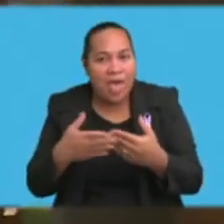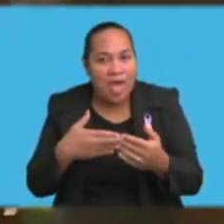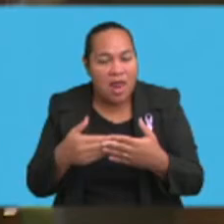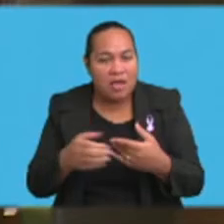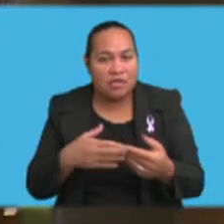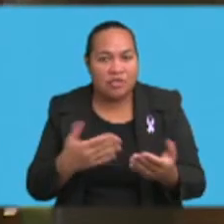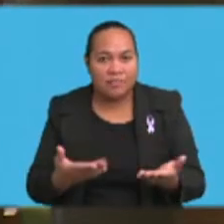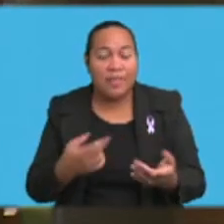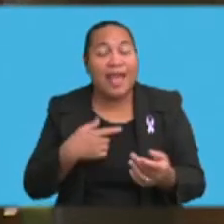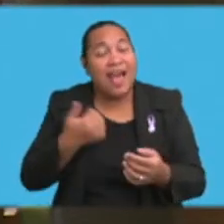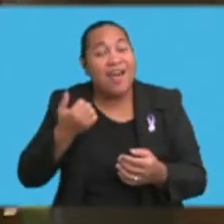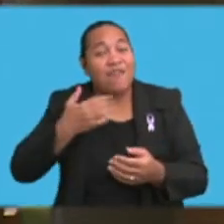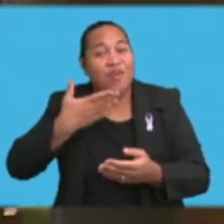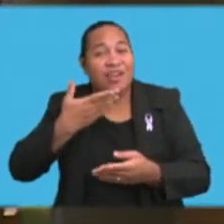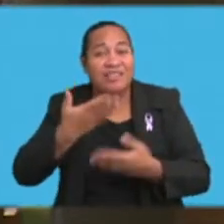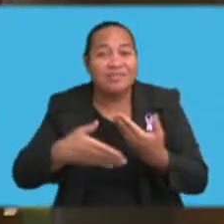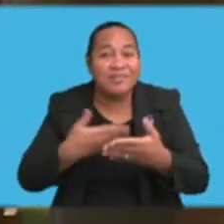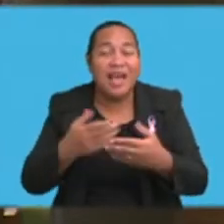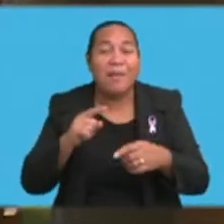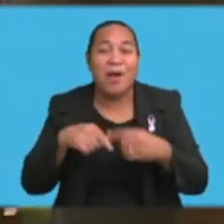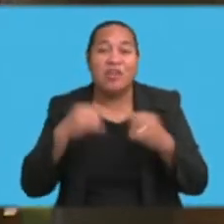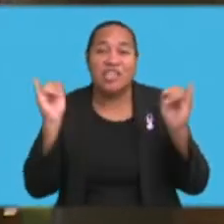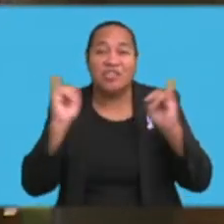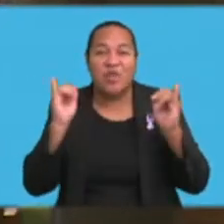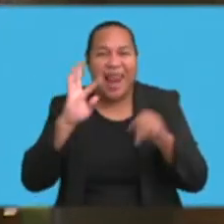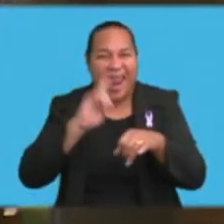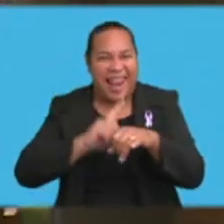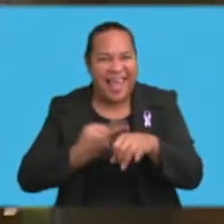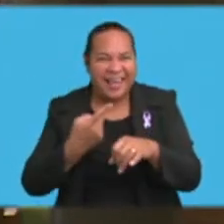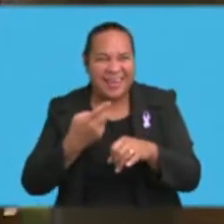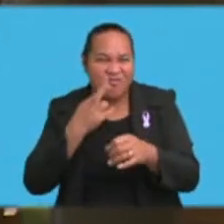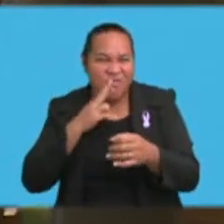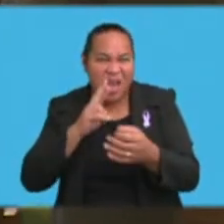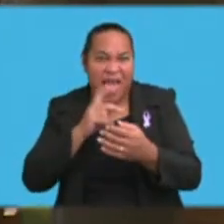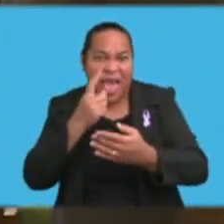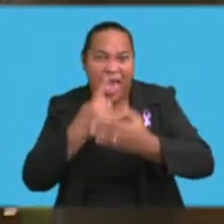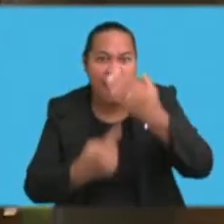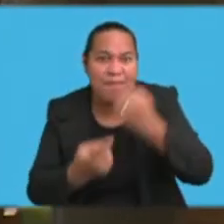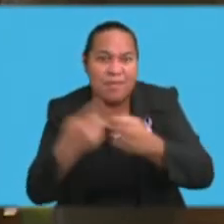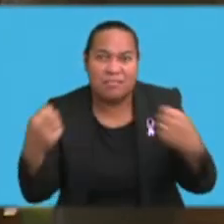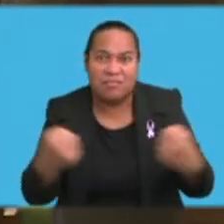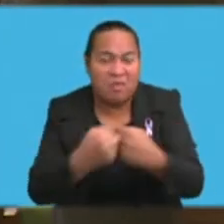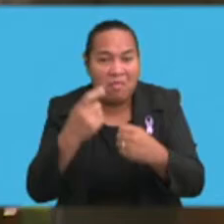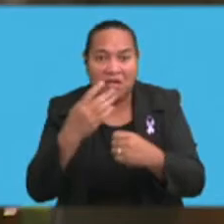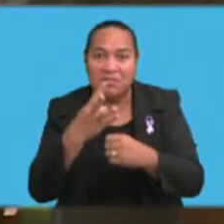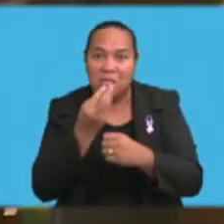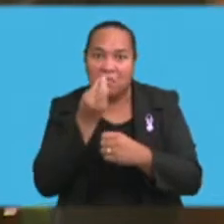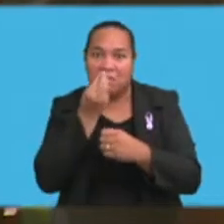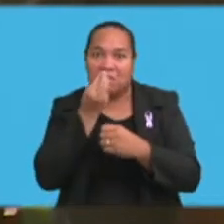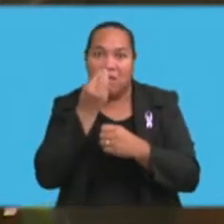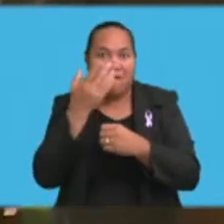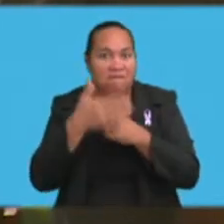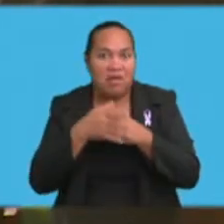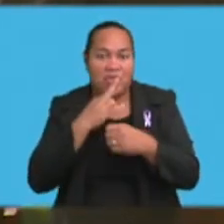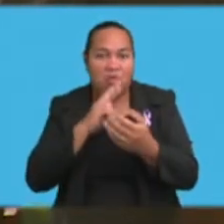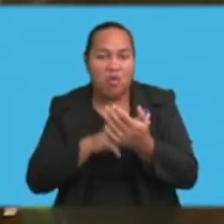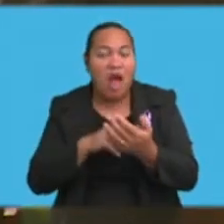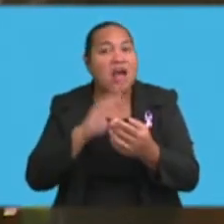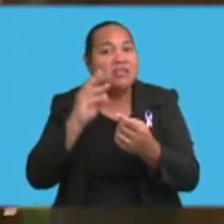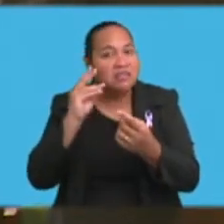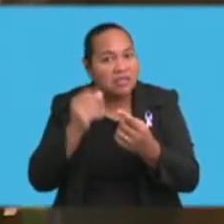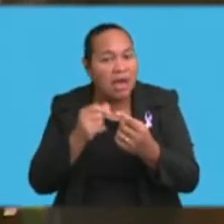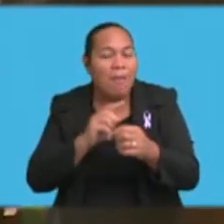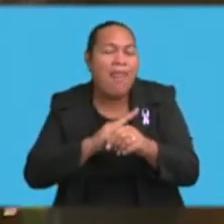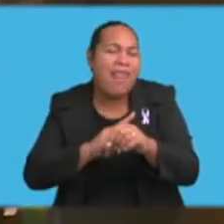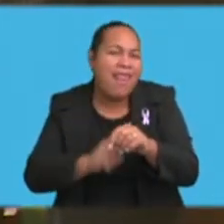I've already talked about the issue of late reporting of cases, and we have noticed that there have been cases that have been reporting to